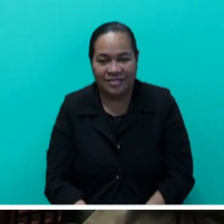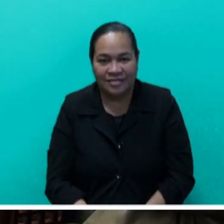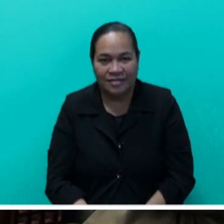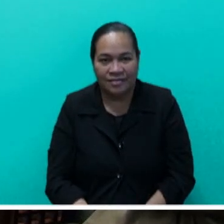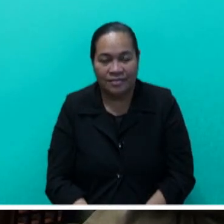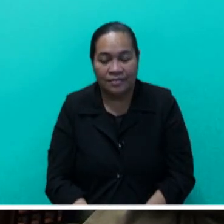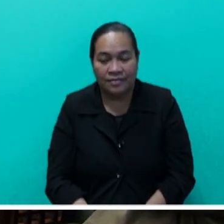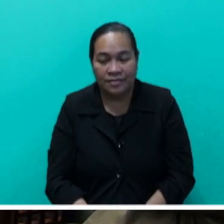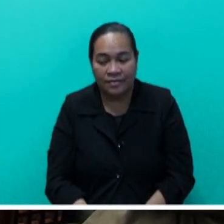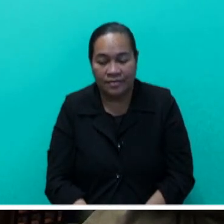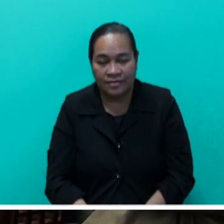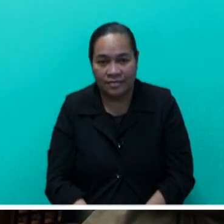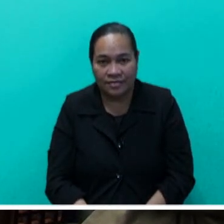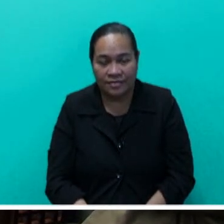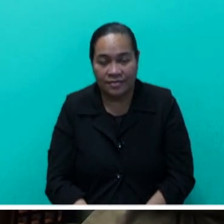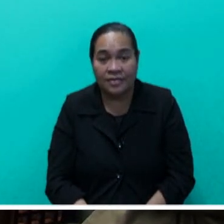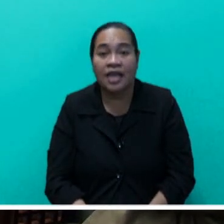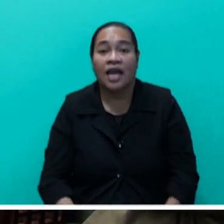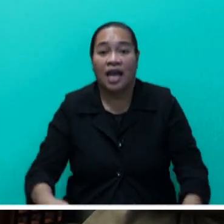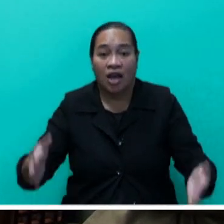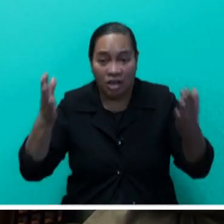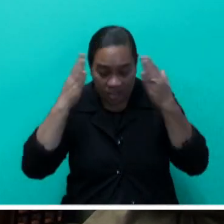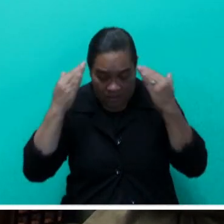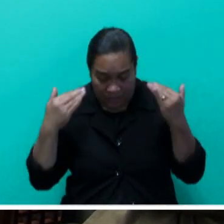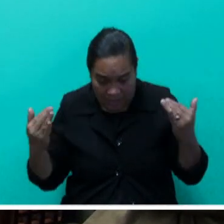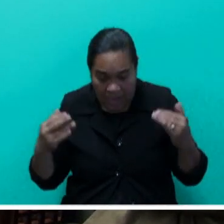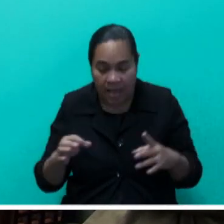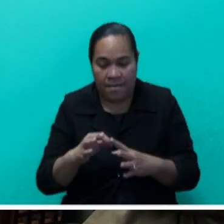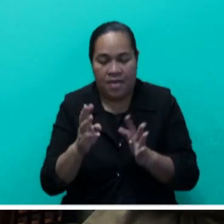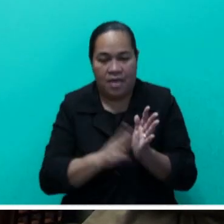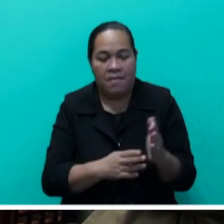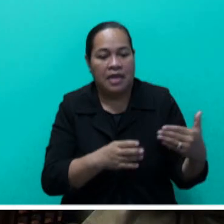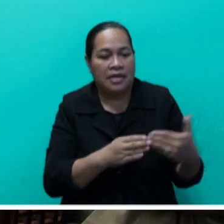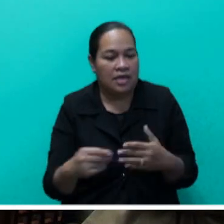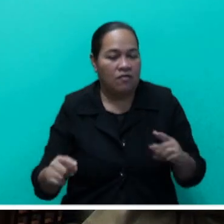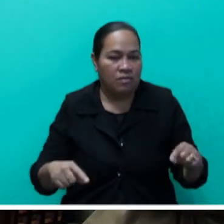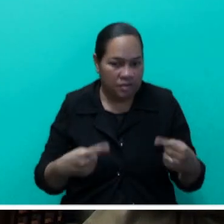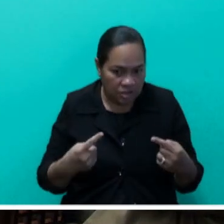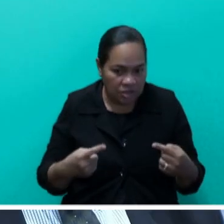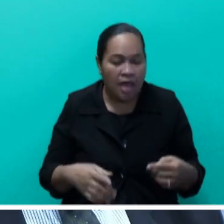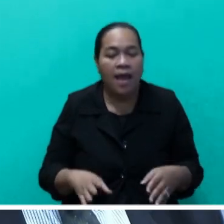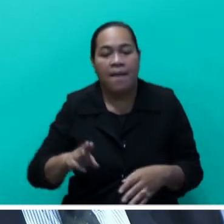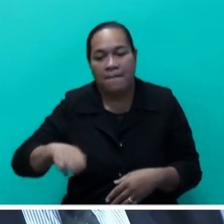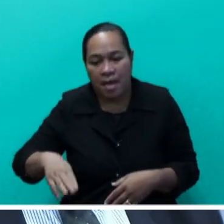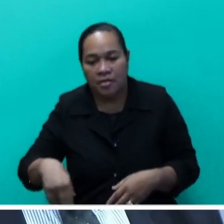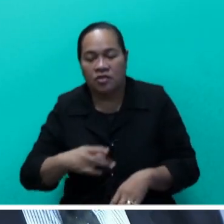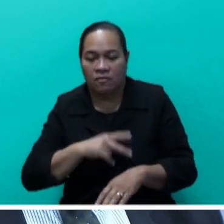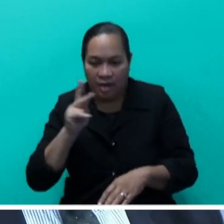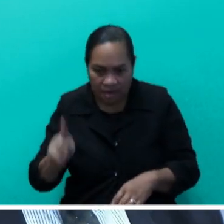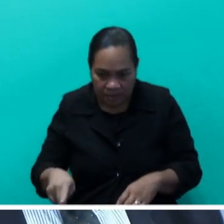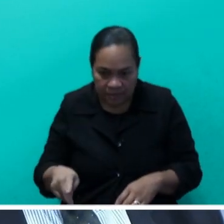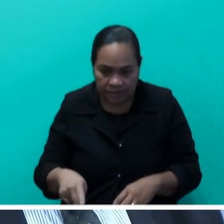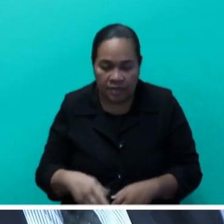Honourable Speaker, the Honourable Prime Minister, Honourable Leader of the Opposition, Honourable Members of Parliament,